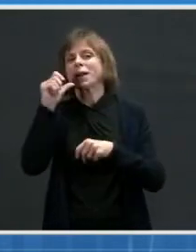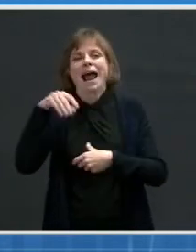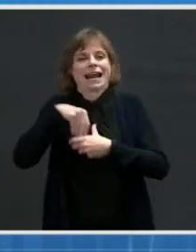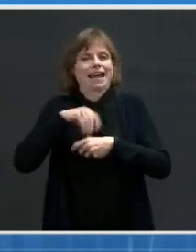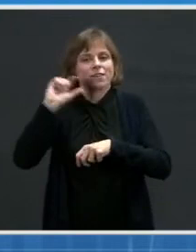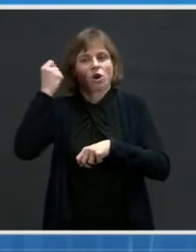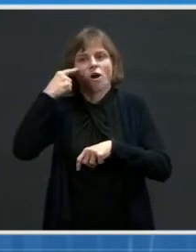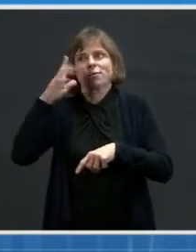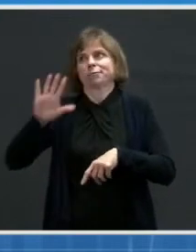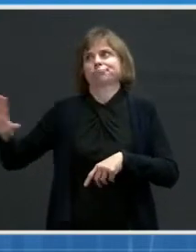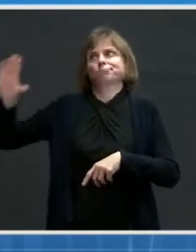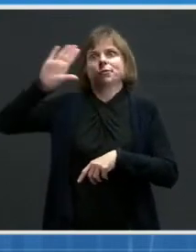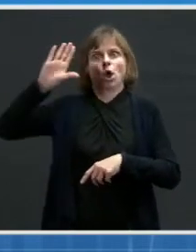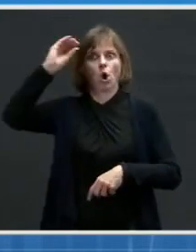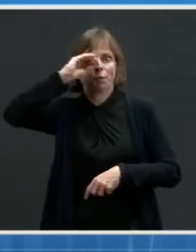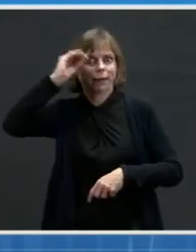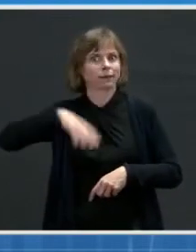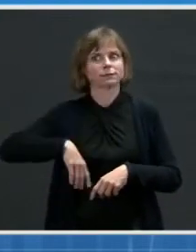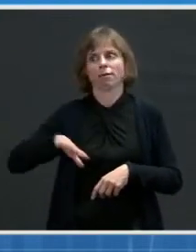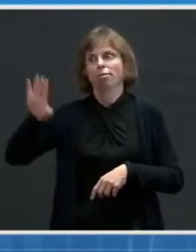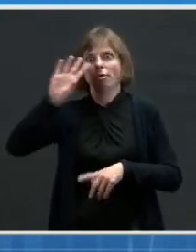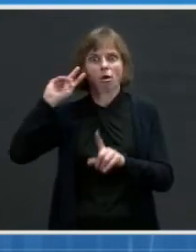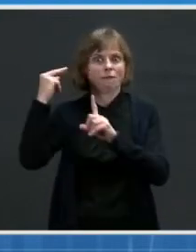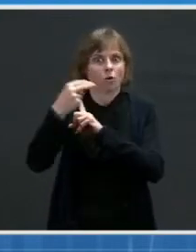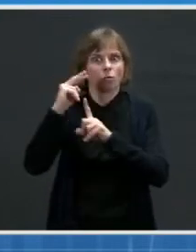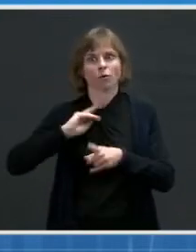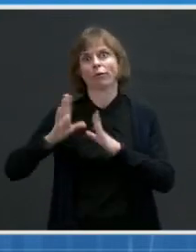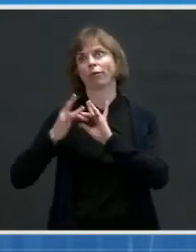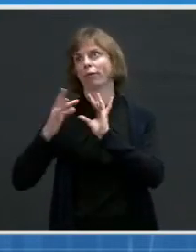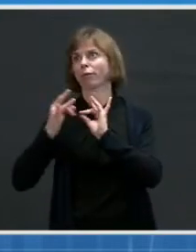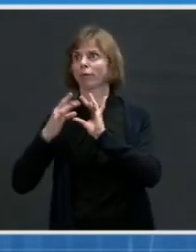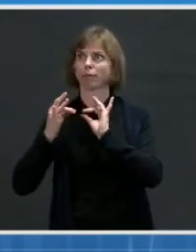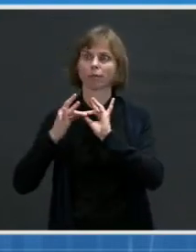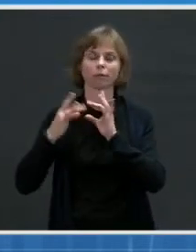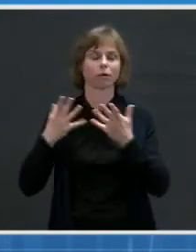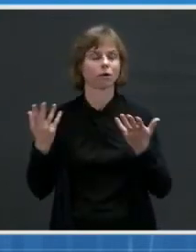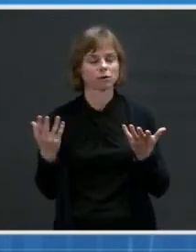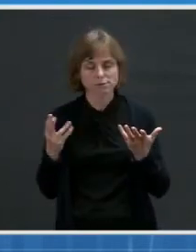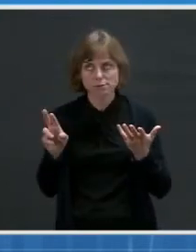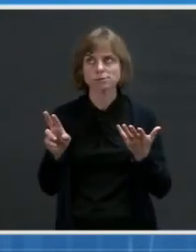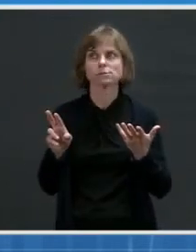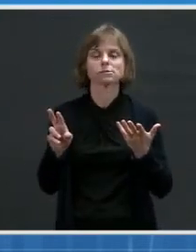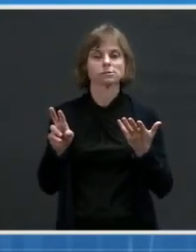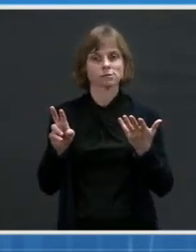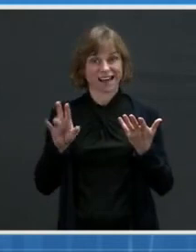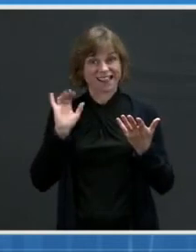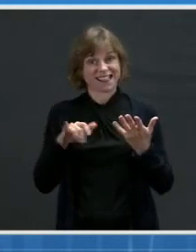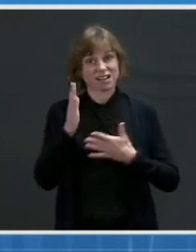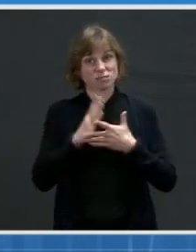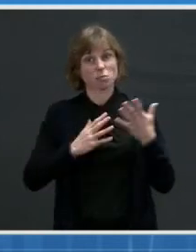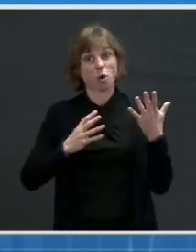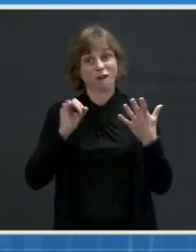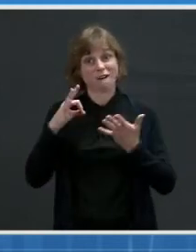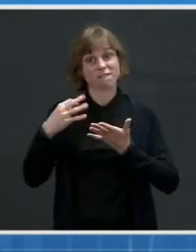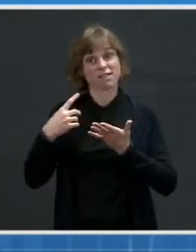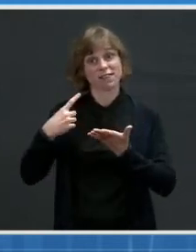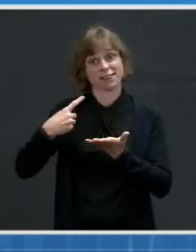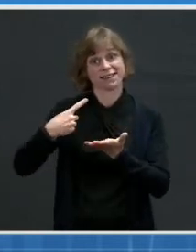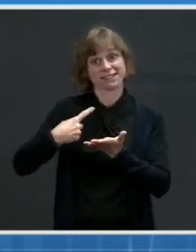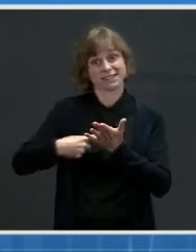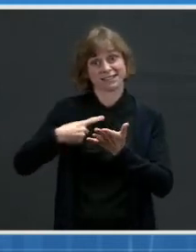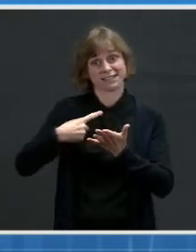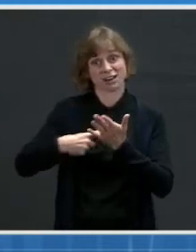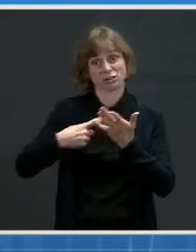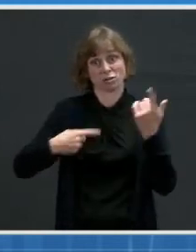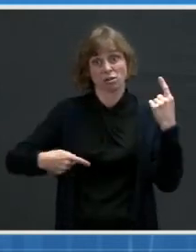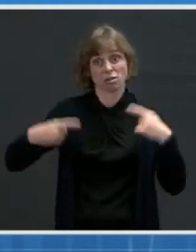course, expressing their own views and their own opinions. And so I think that's a part of the discourse, but it's not one that we are